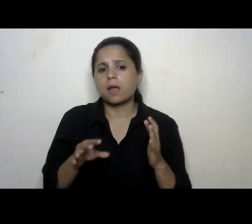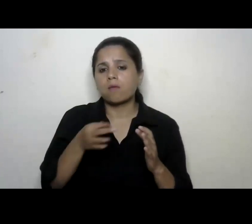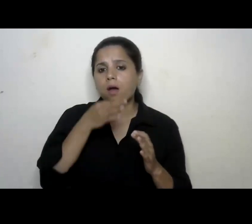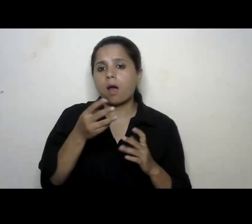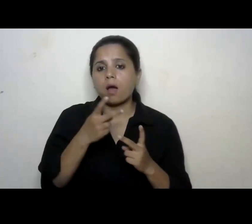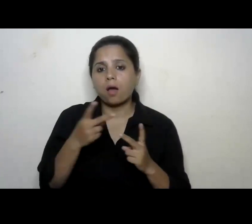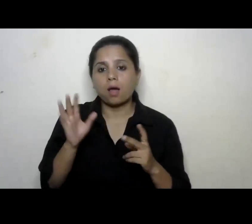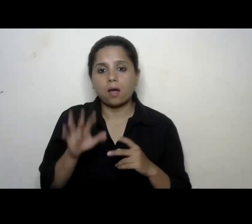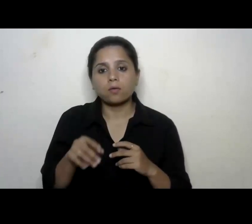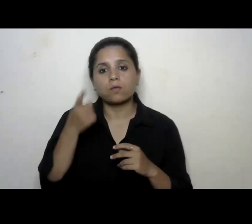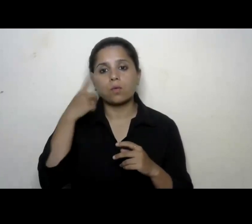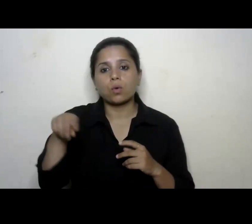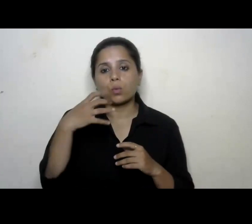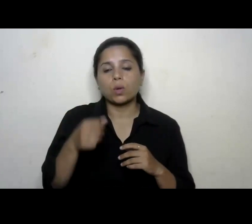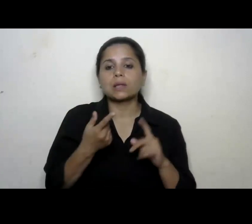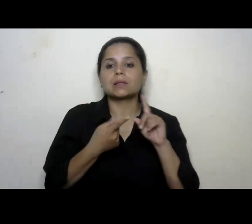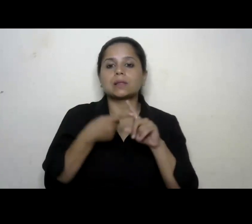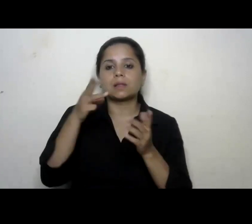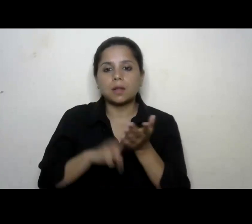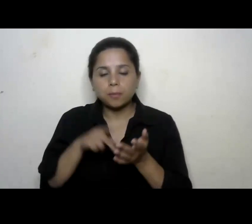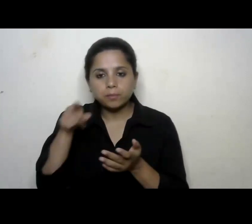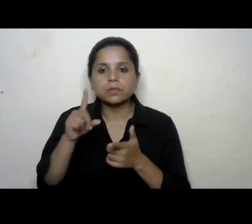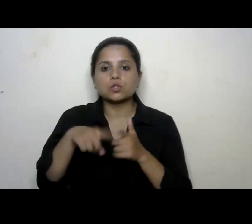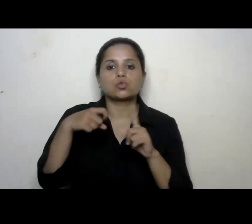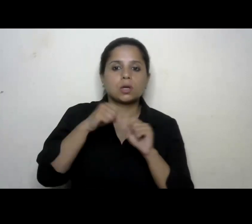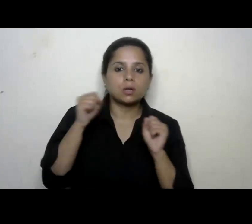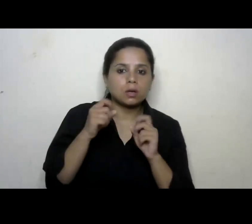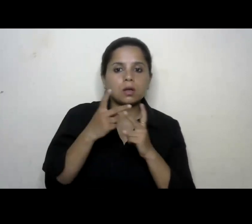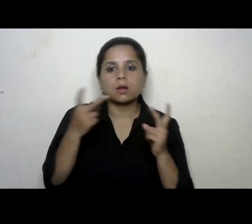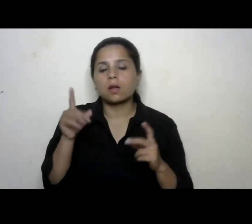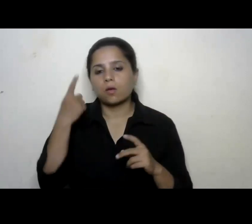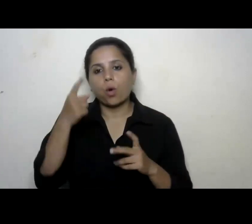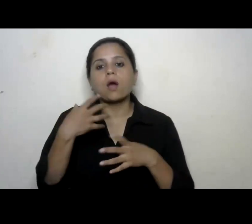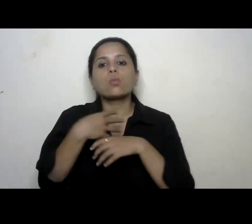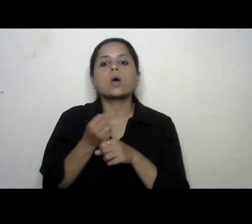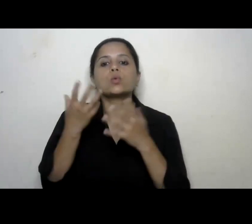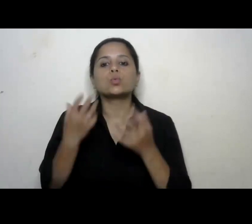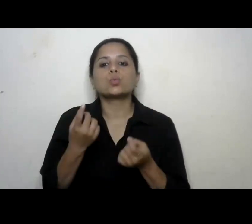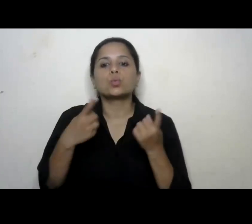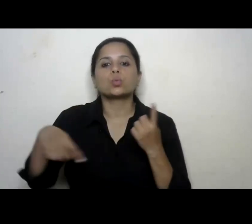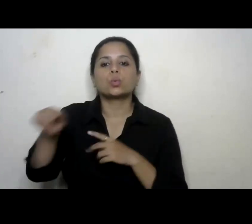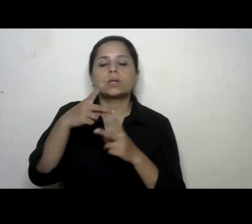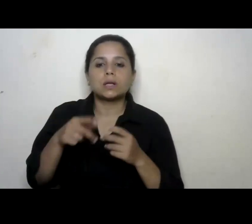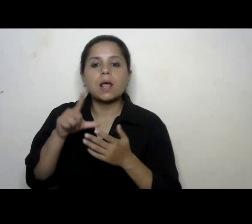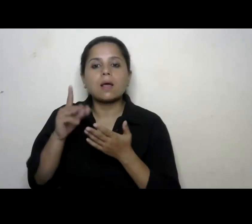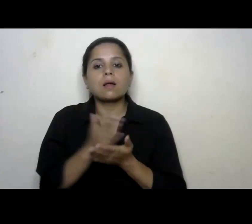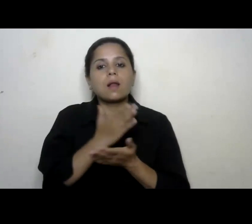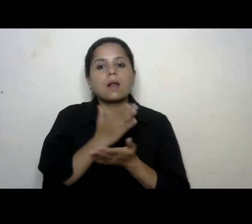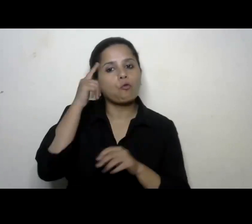states also, including Tamil Nadu, J&K, who have asked to develop digital library from their